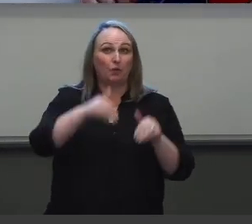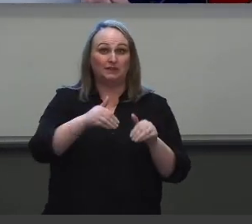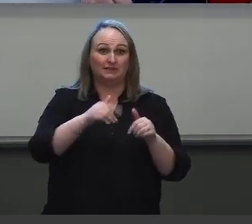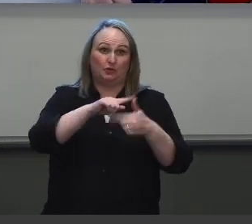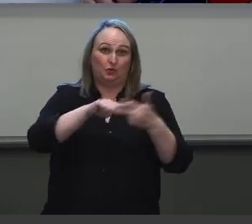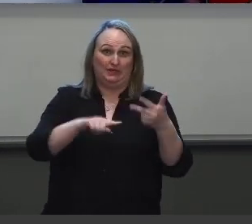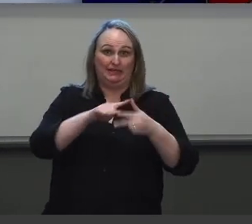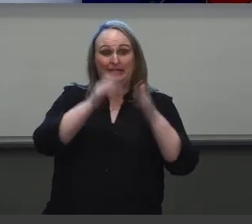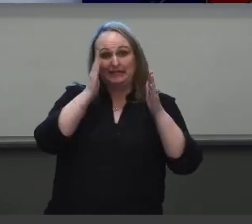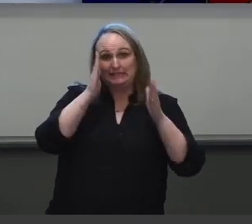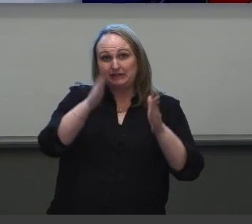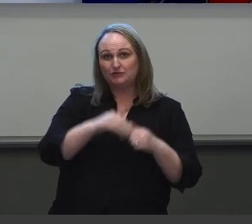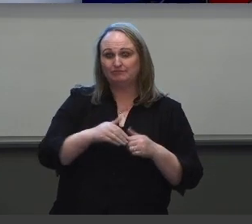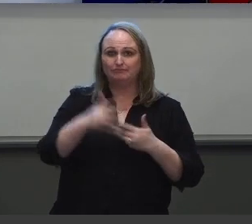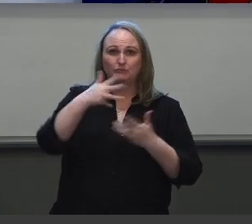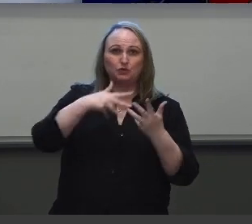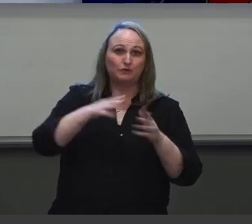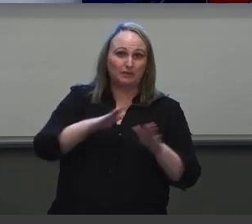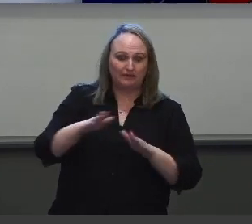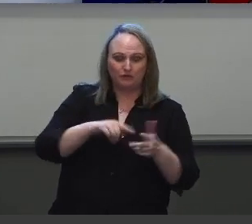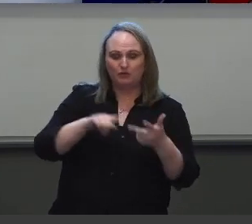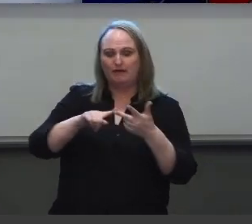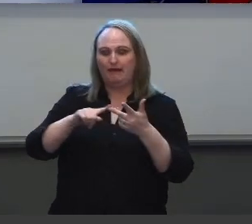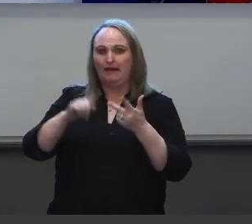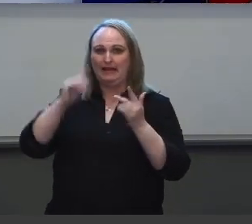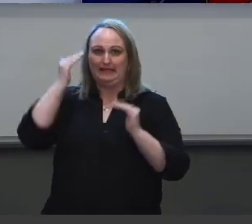attention, social behaviors, and anxiety.